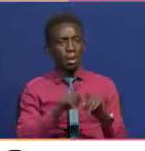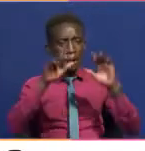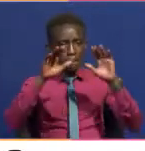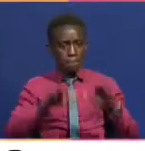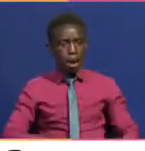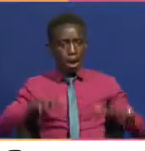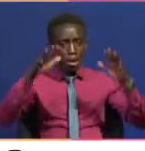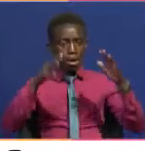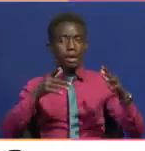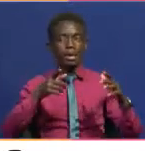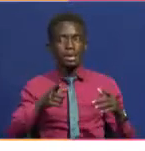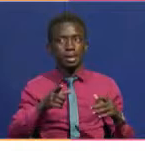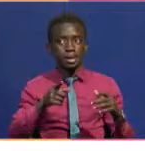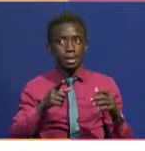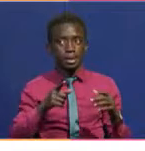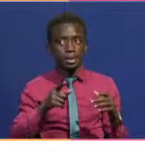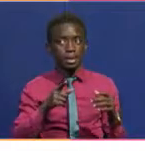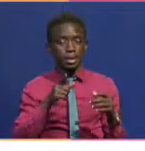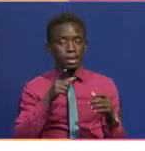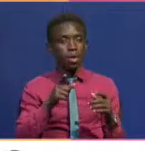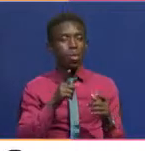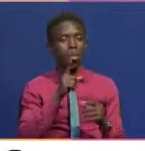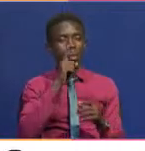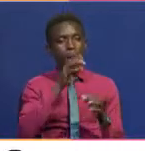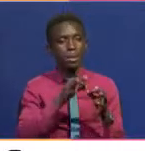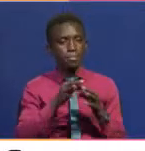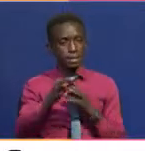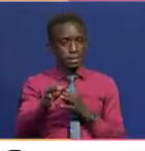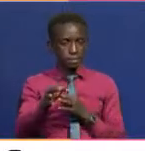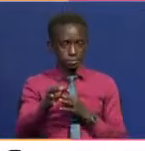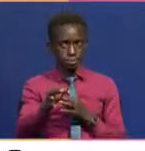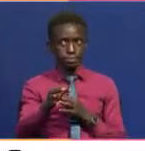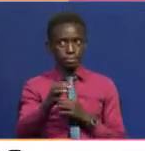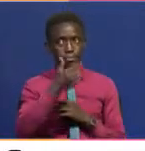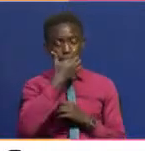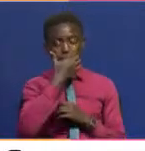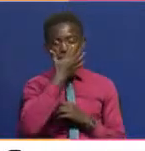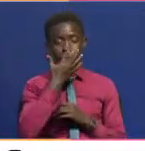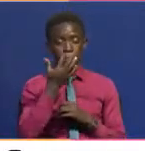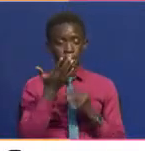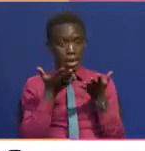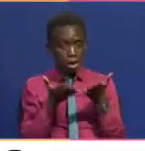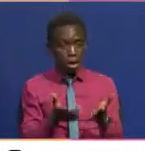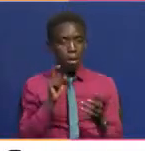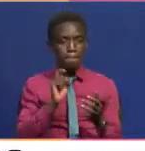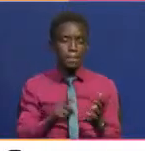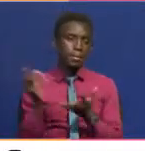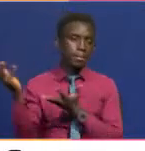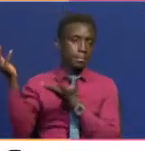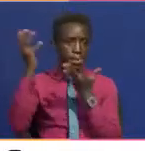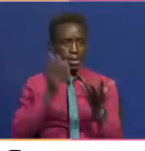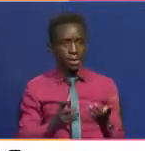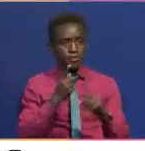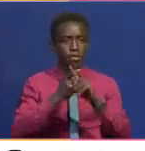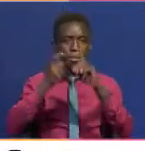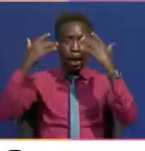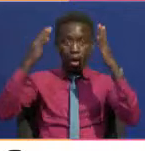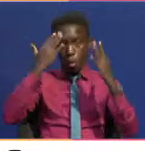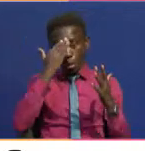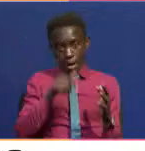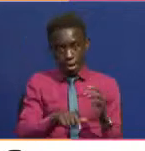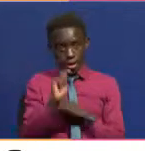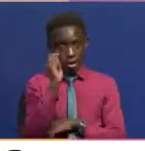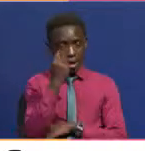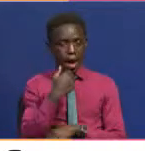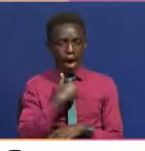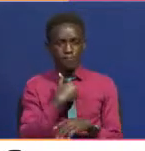that net is almost 1 meter squared. At the moment we have to import that because we do not have people who make them really